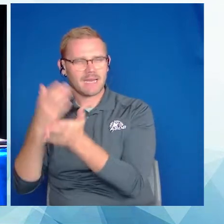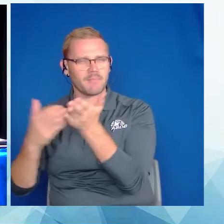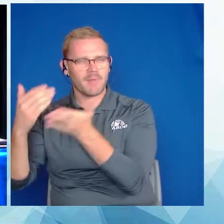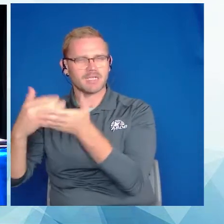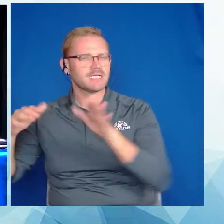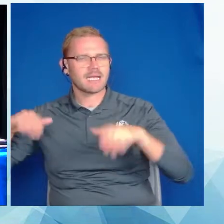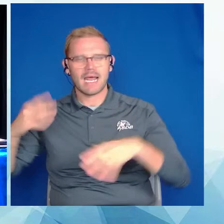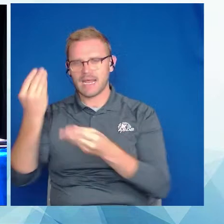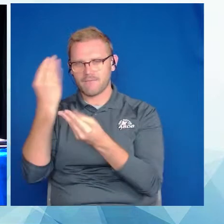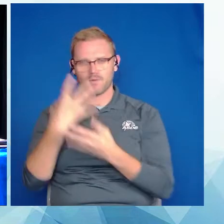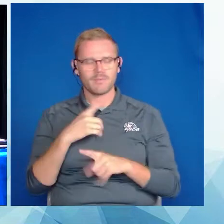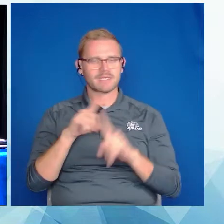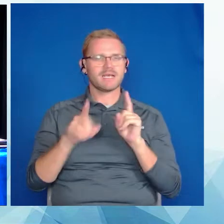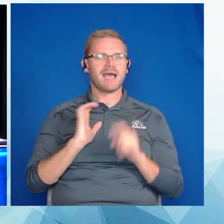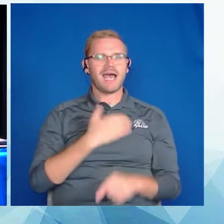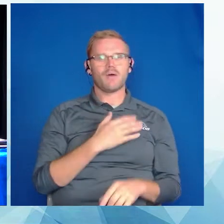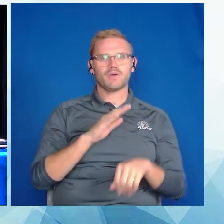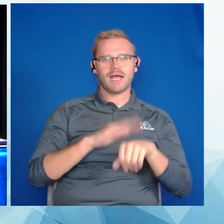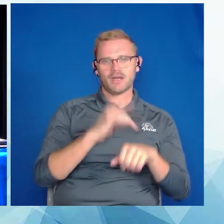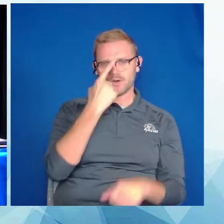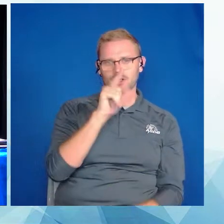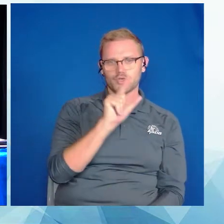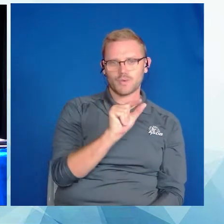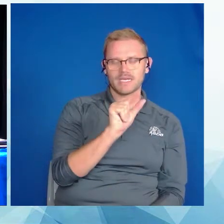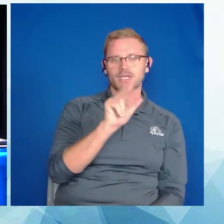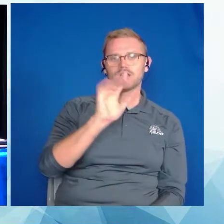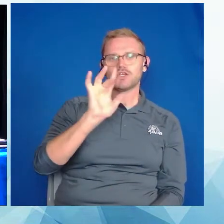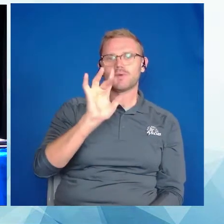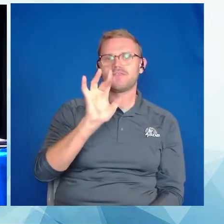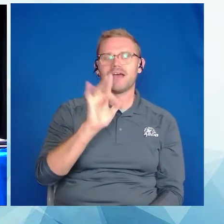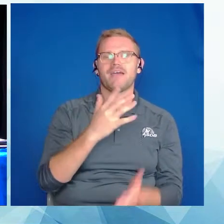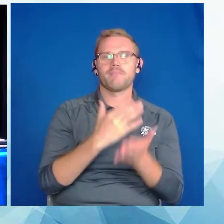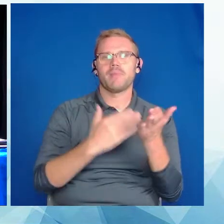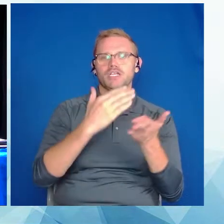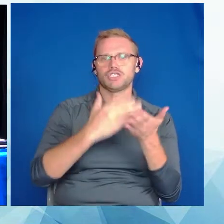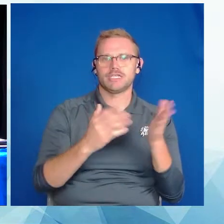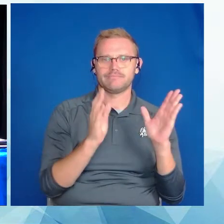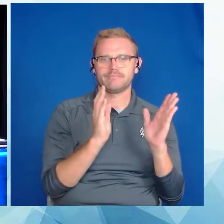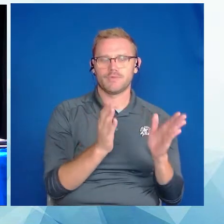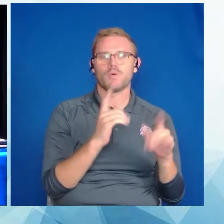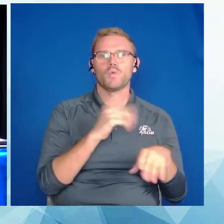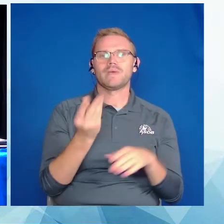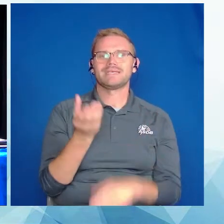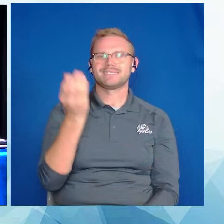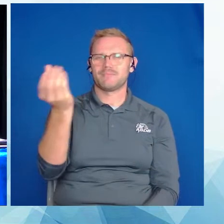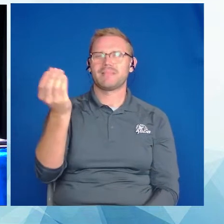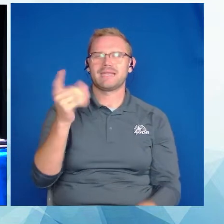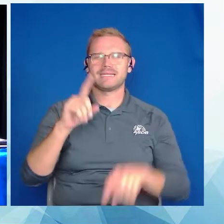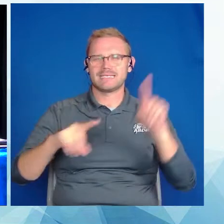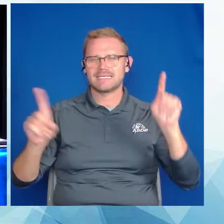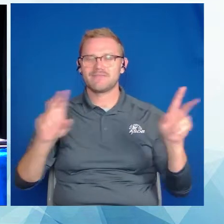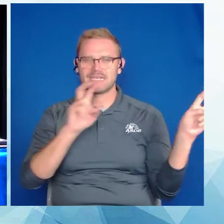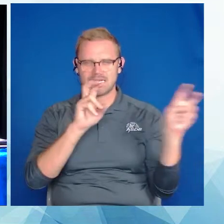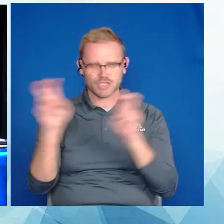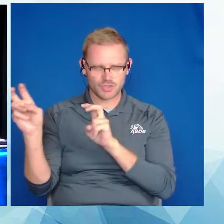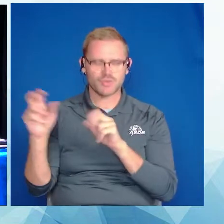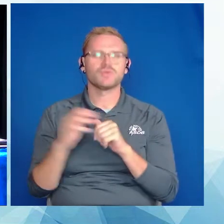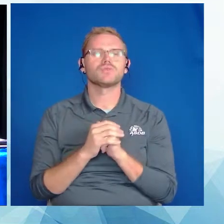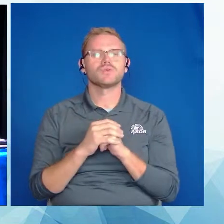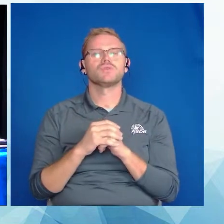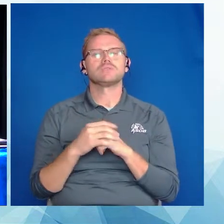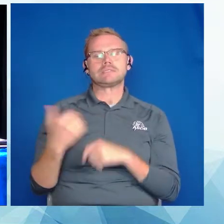yet on the 2025 budget package, which we submitted various funding issues